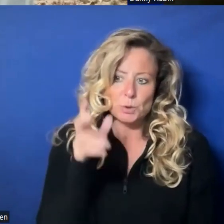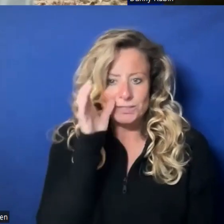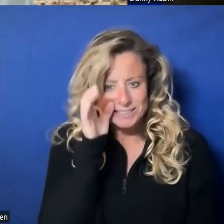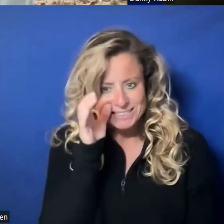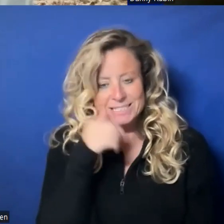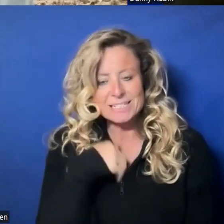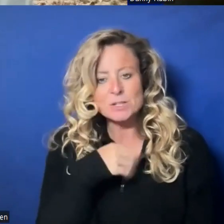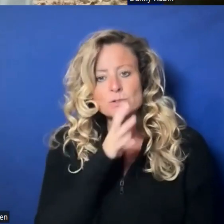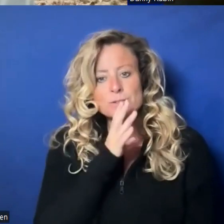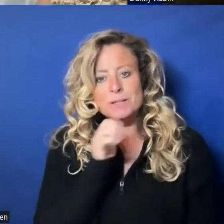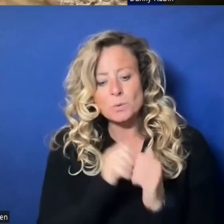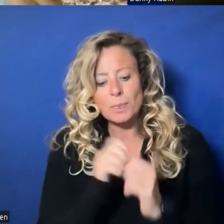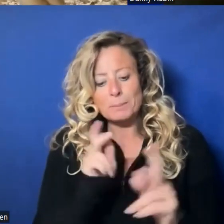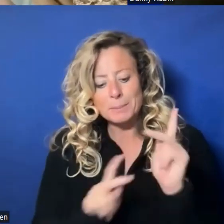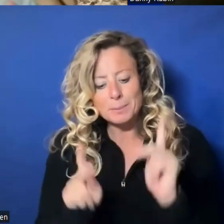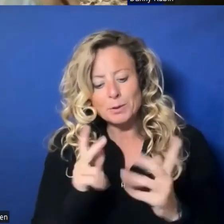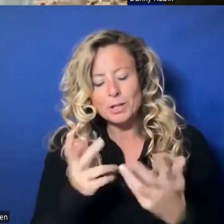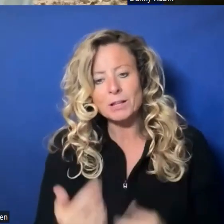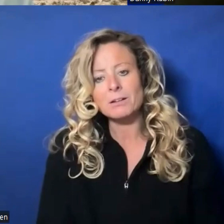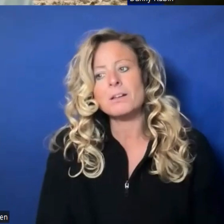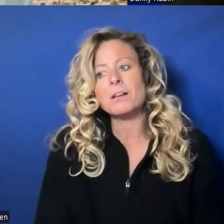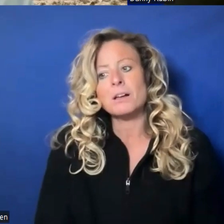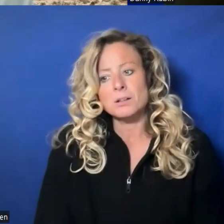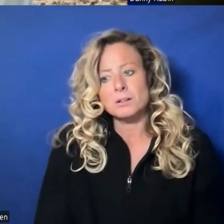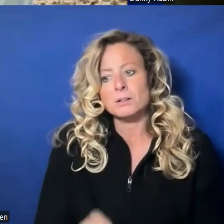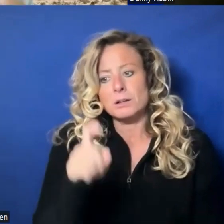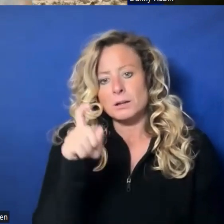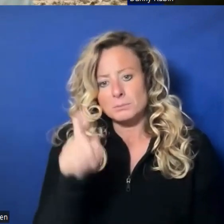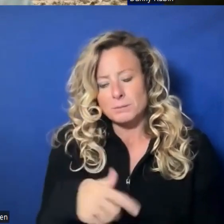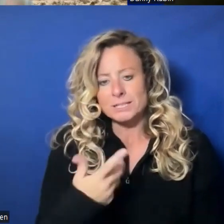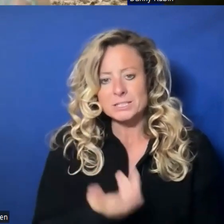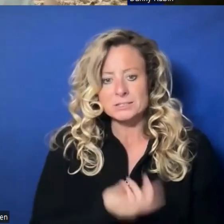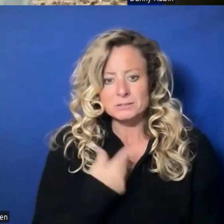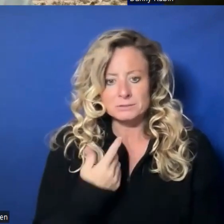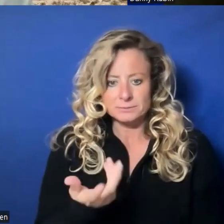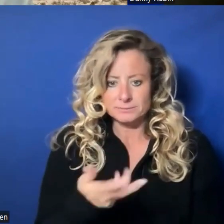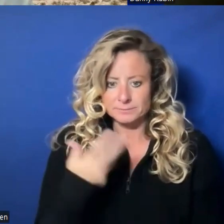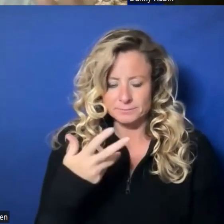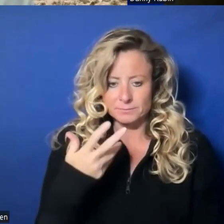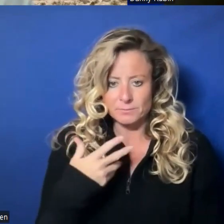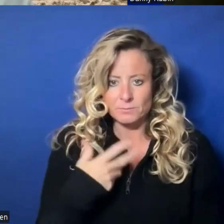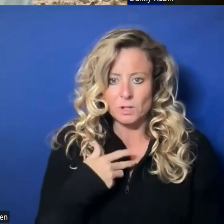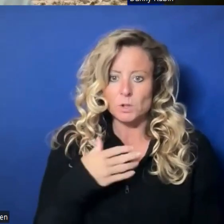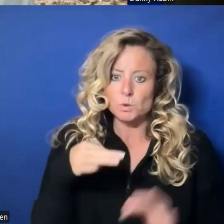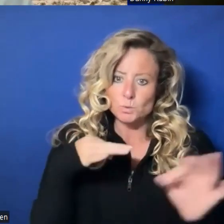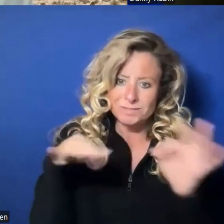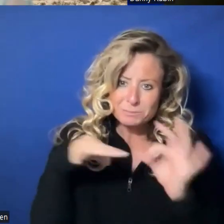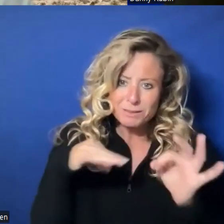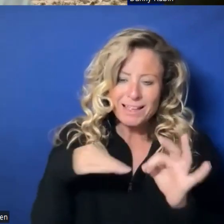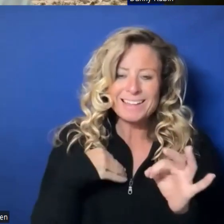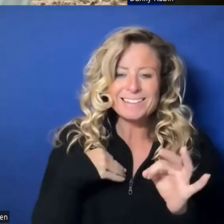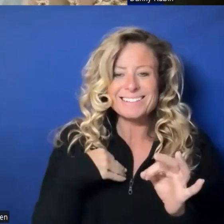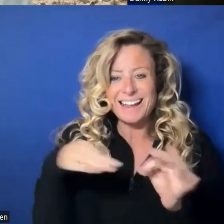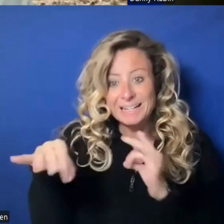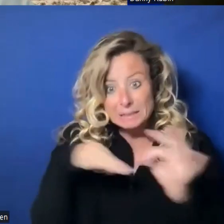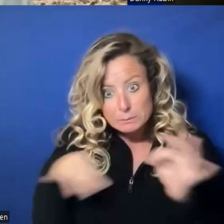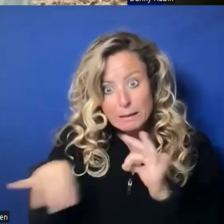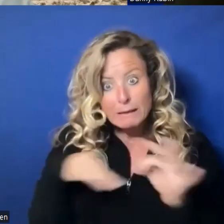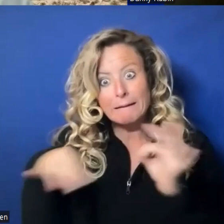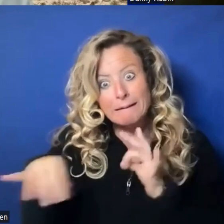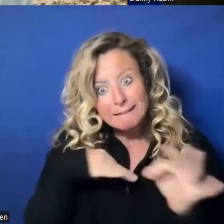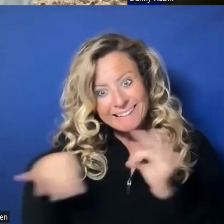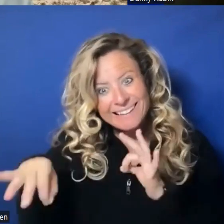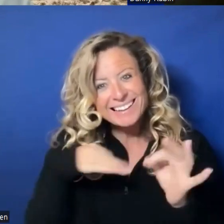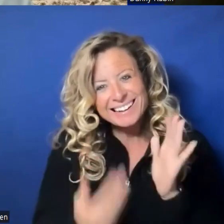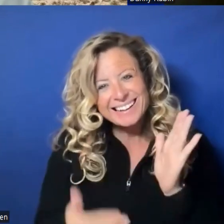to speak with people. You need to be good to be able to explain and explain and explain the same